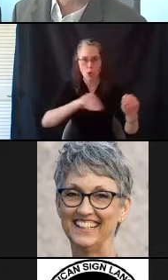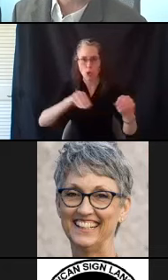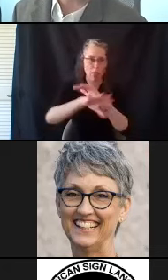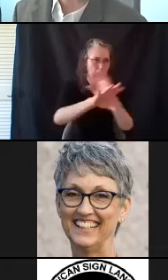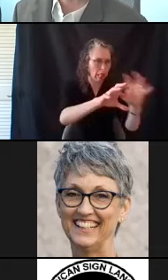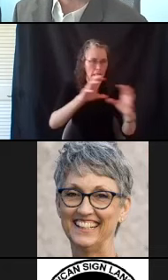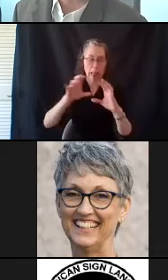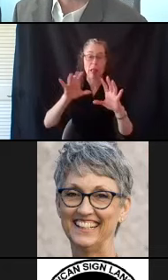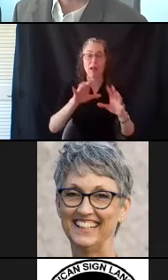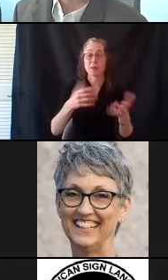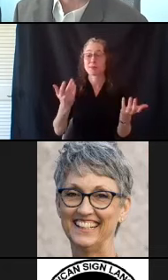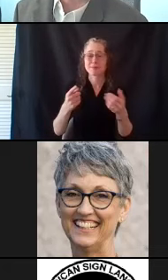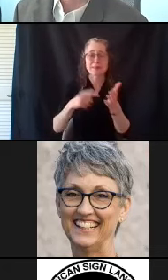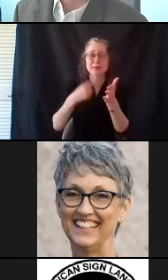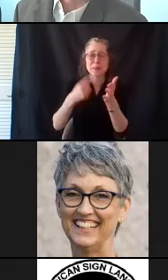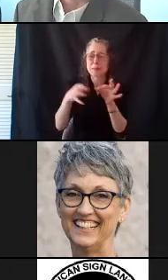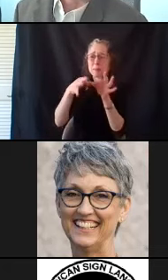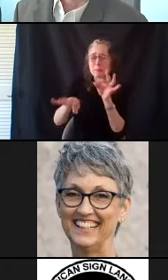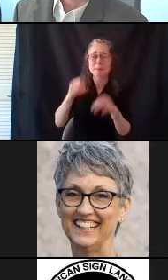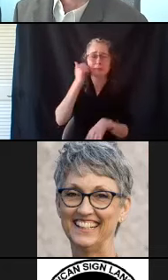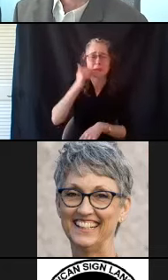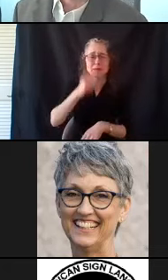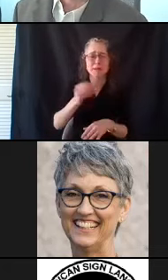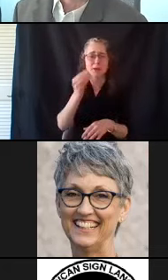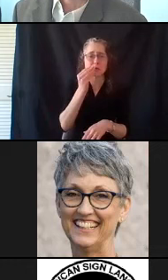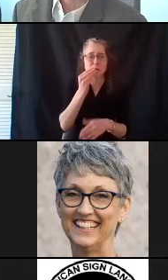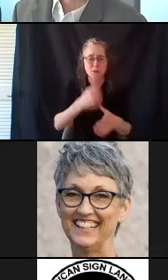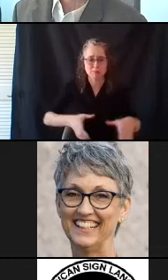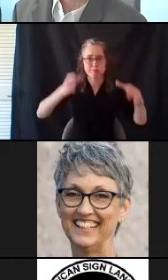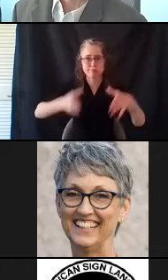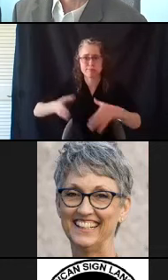out of the house without having to deal with steps.